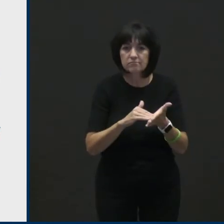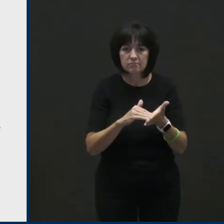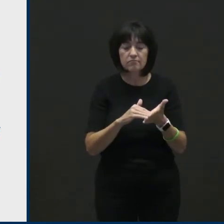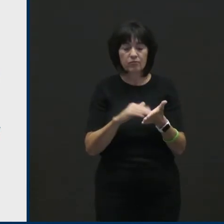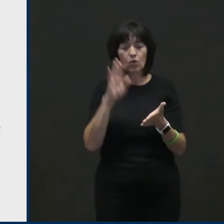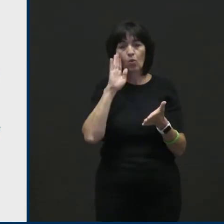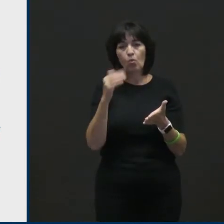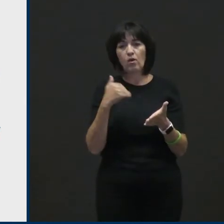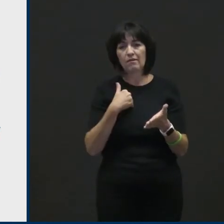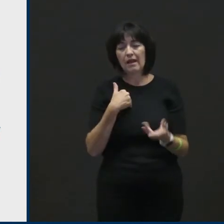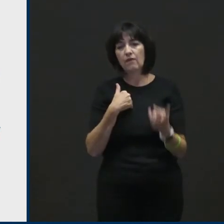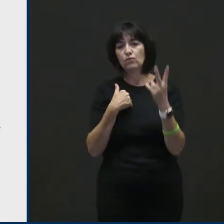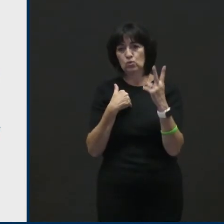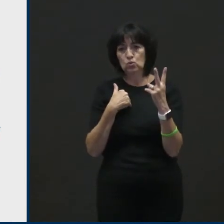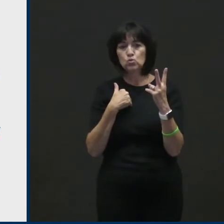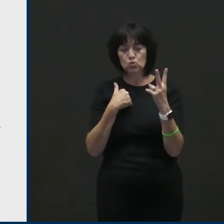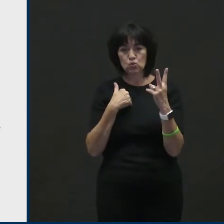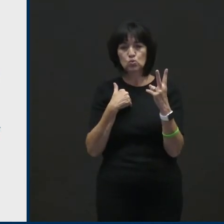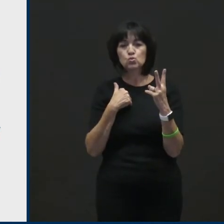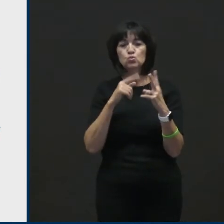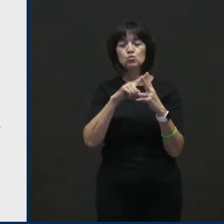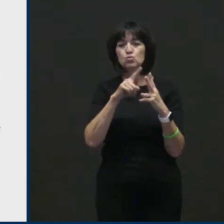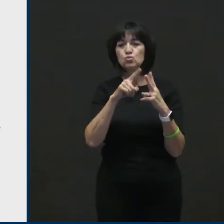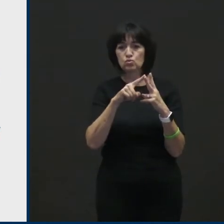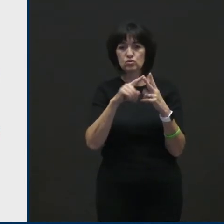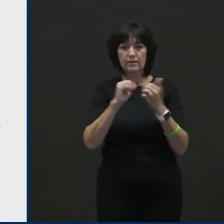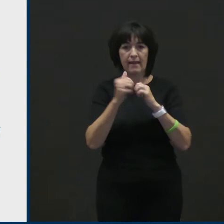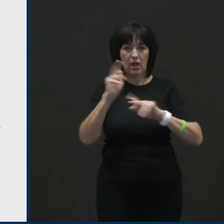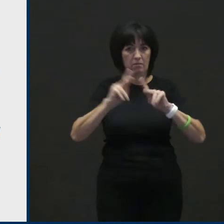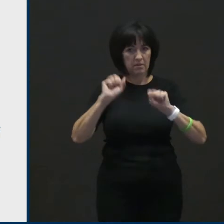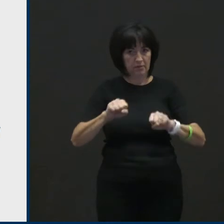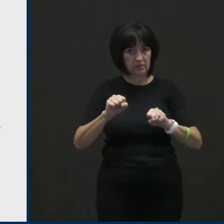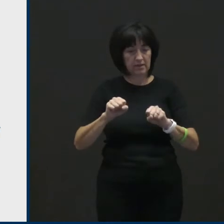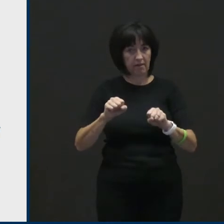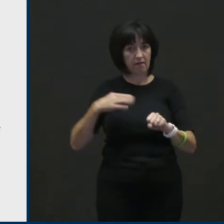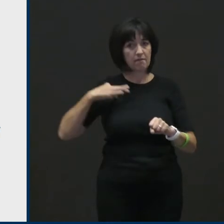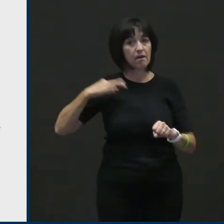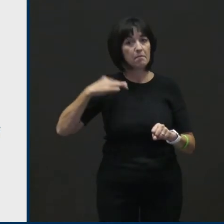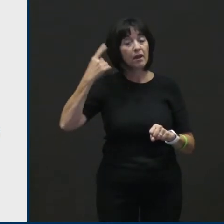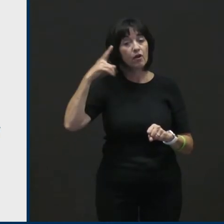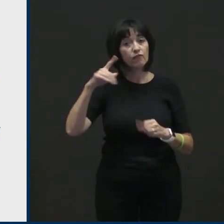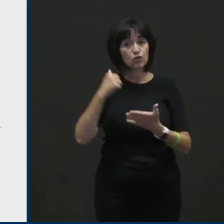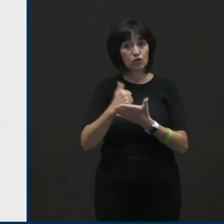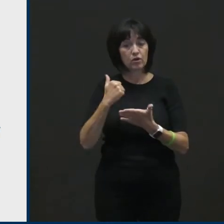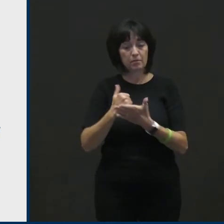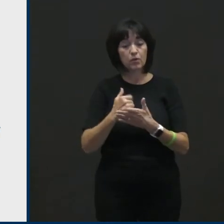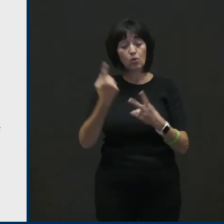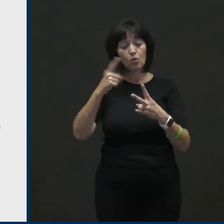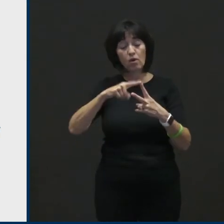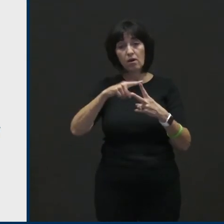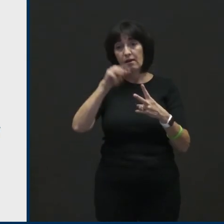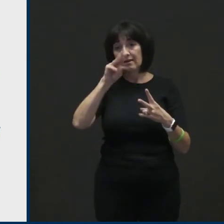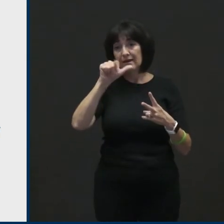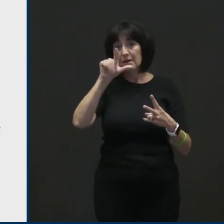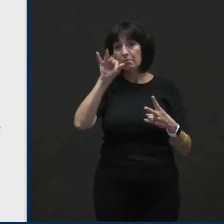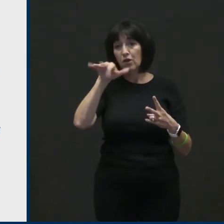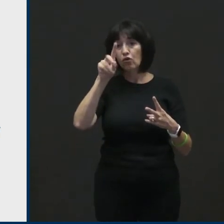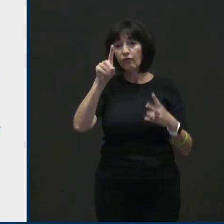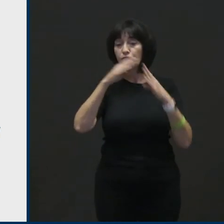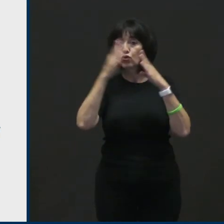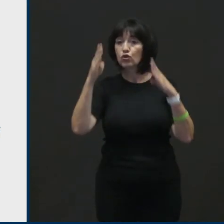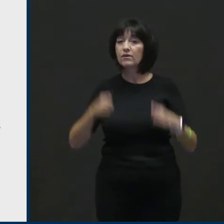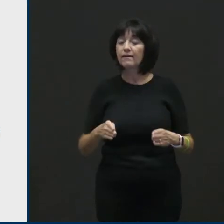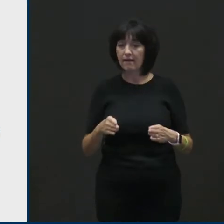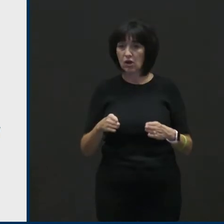that we provide opportunities for people to get assistance. First is going to be with the Milford Housing Development Group. They run the